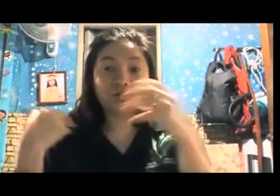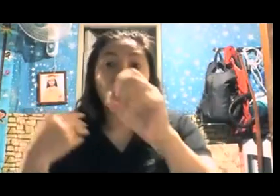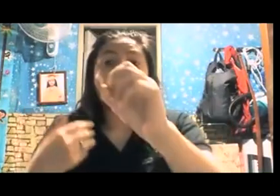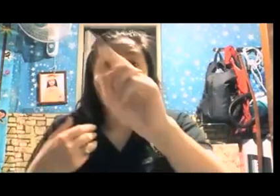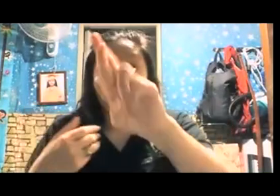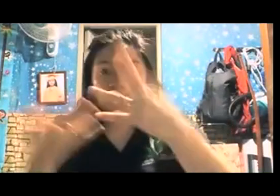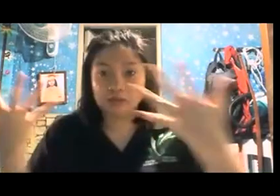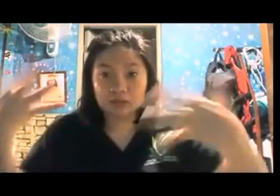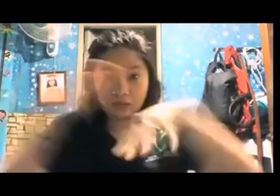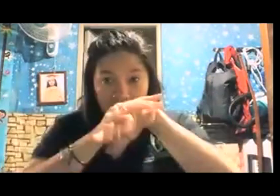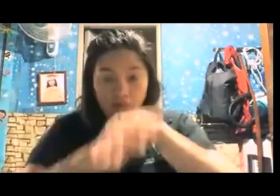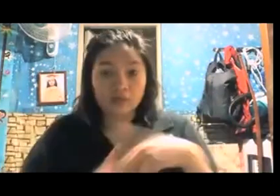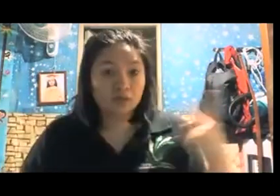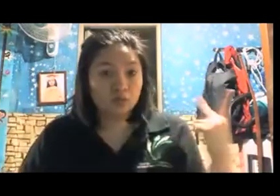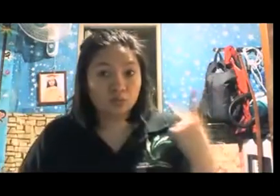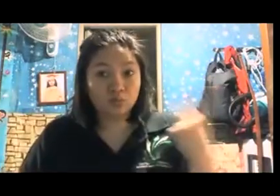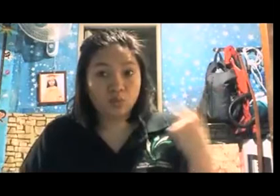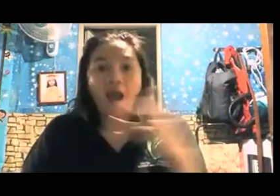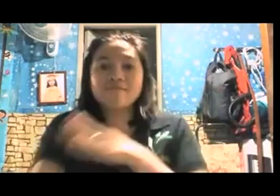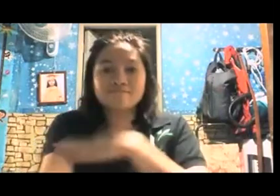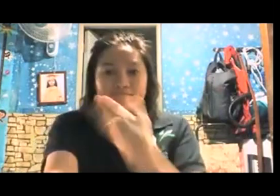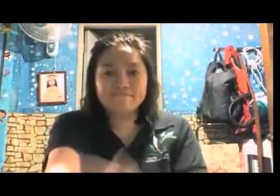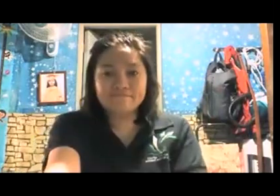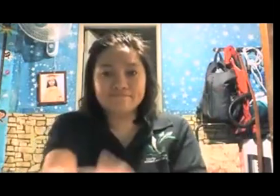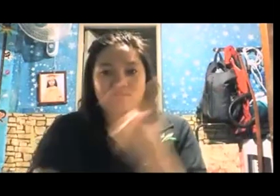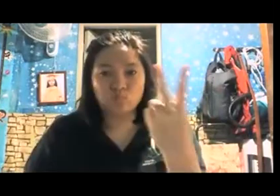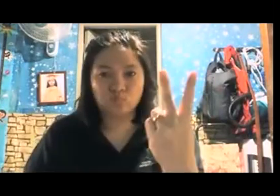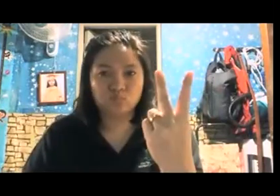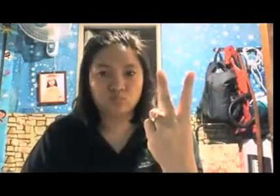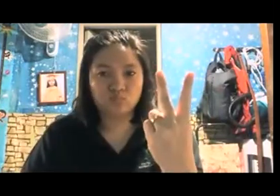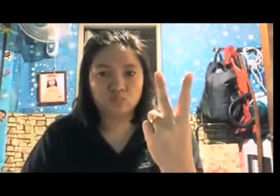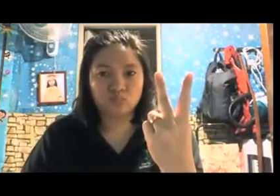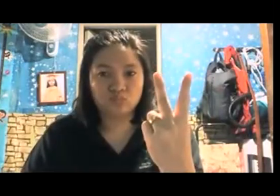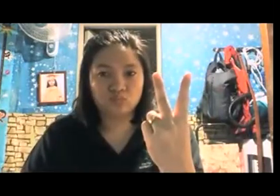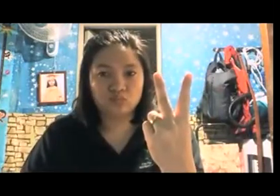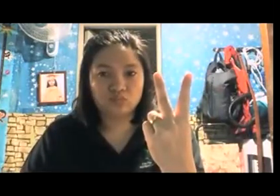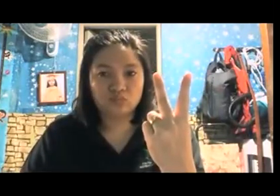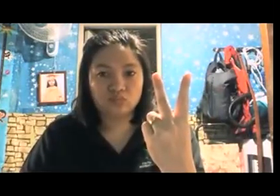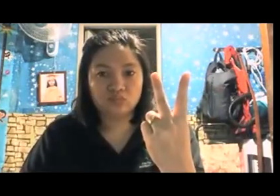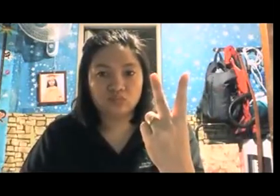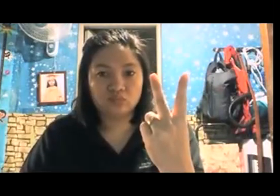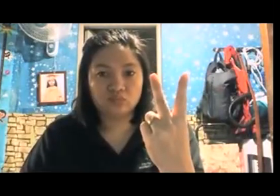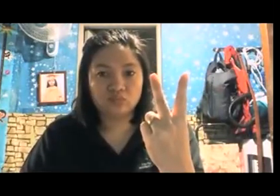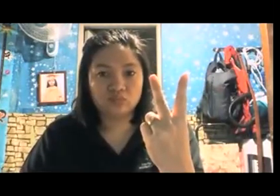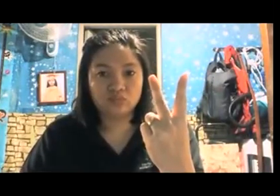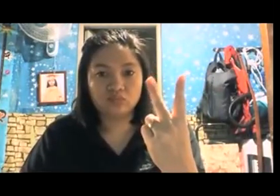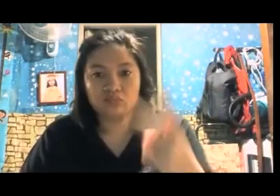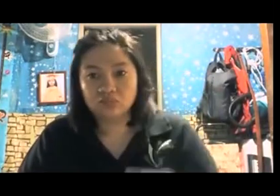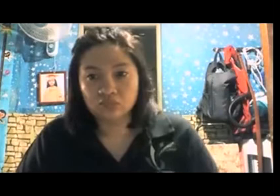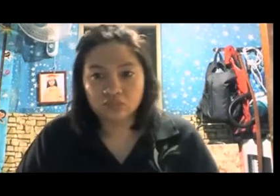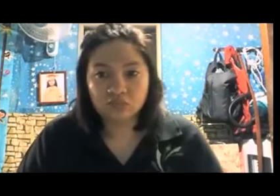so take away have, and just two of us, and then have